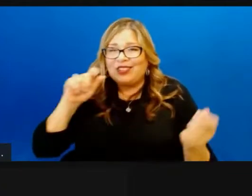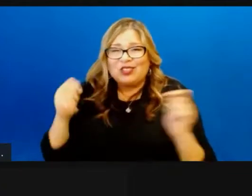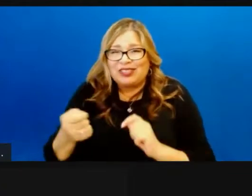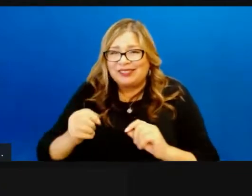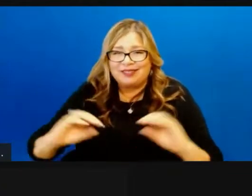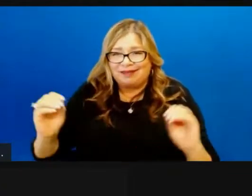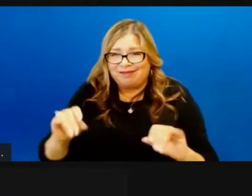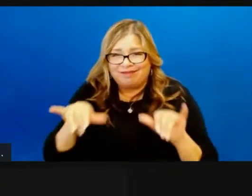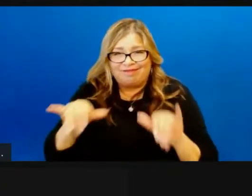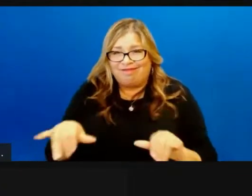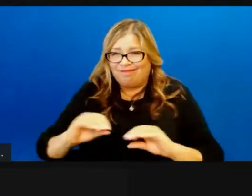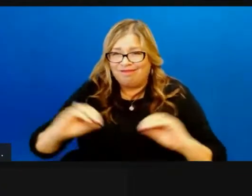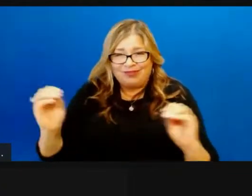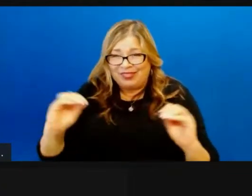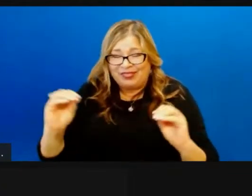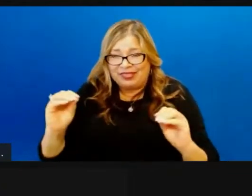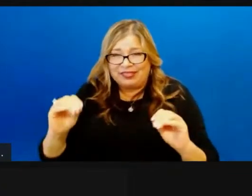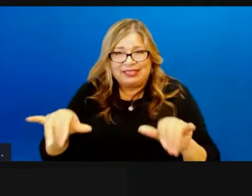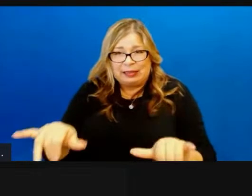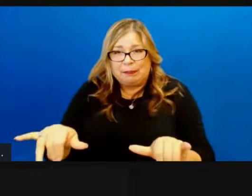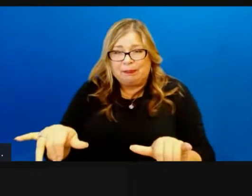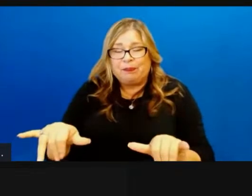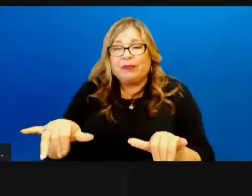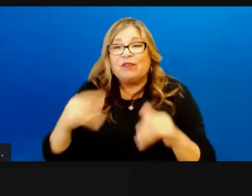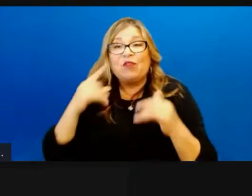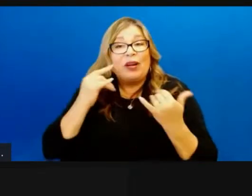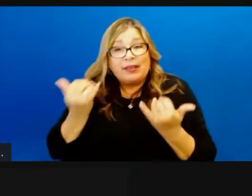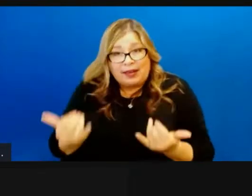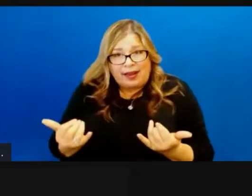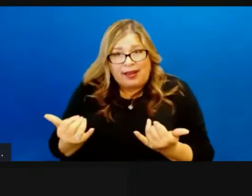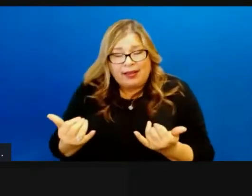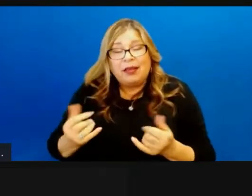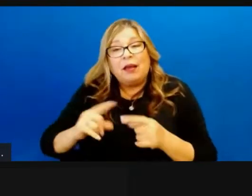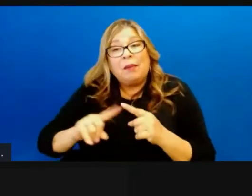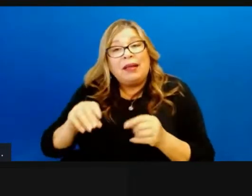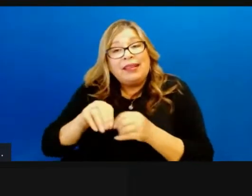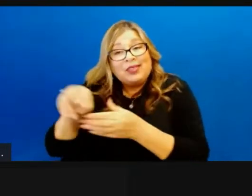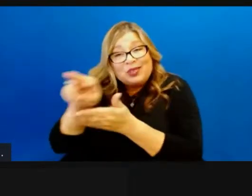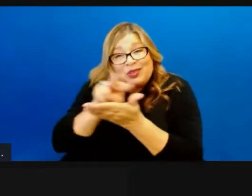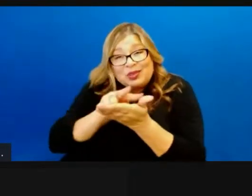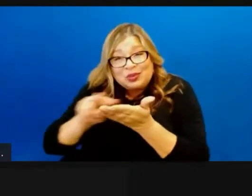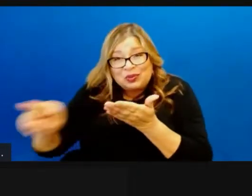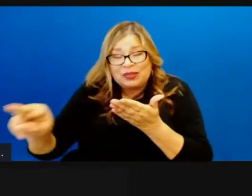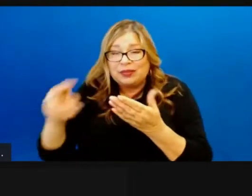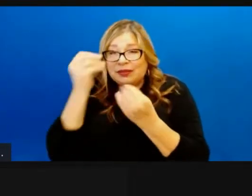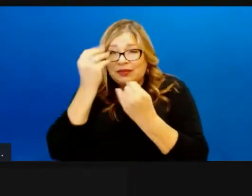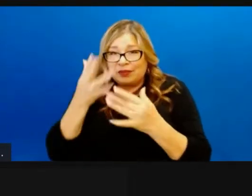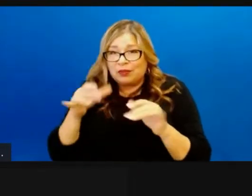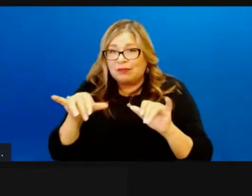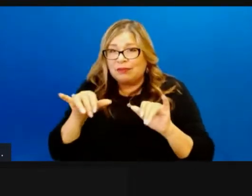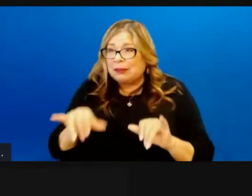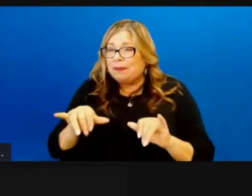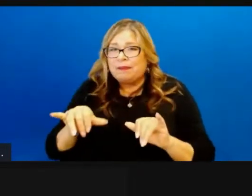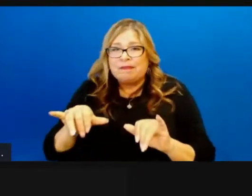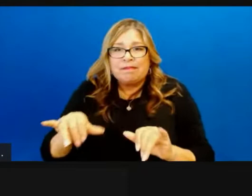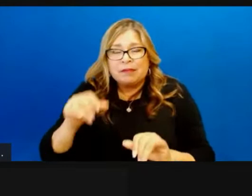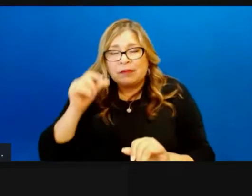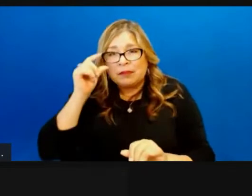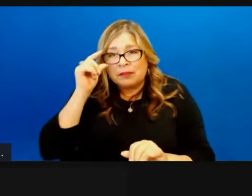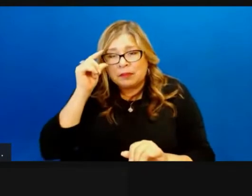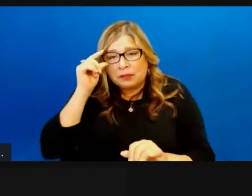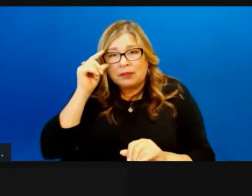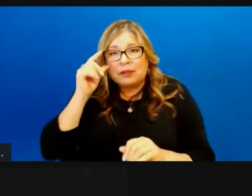weeks, confirming that the data continues to be where it is, taking the time to prepare and work with the